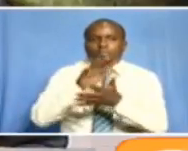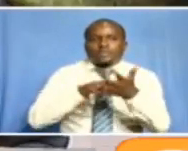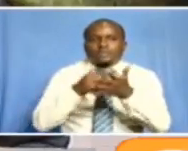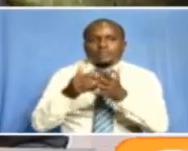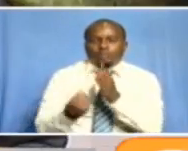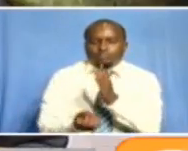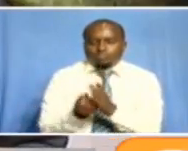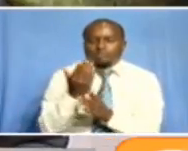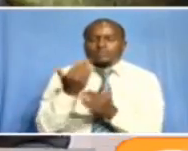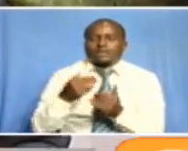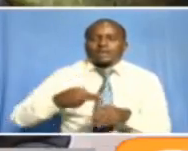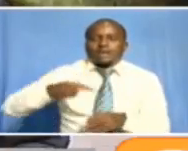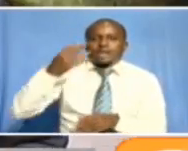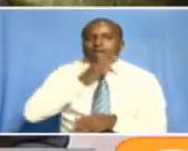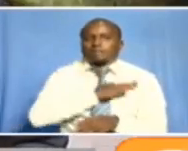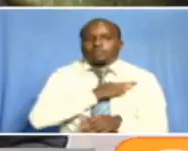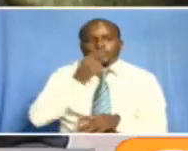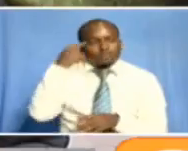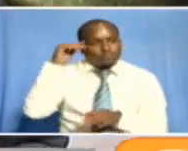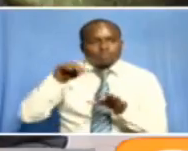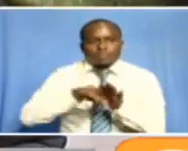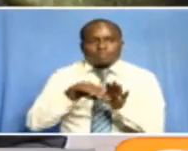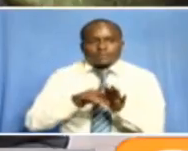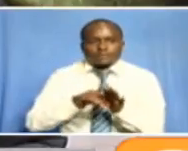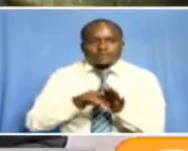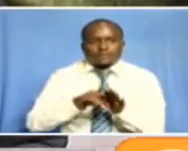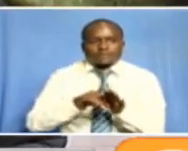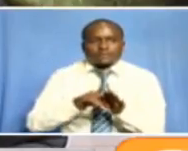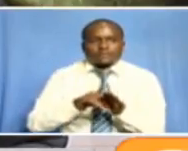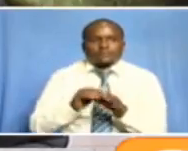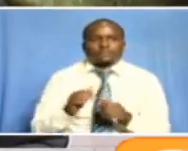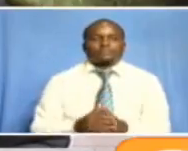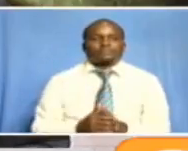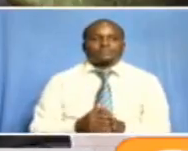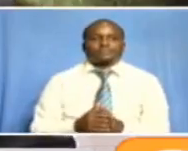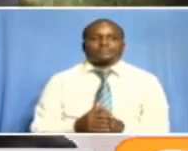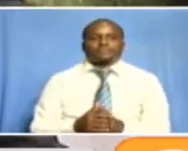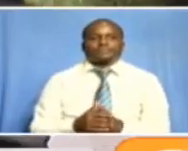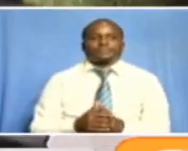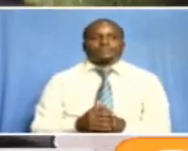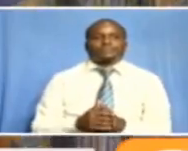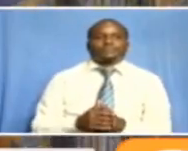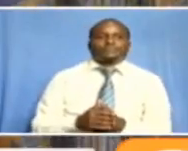generate higher returns for members besides tapping investment opportunities.